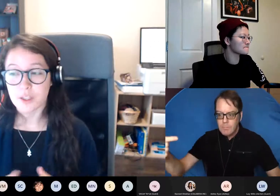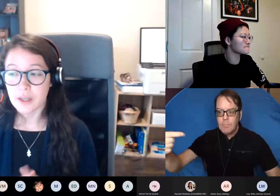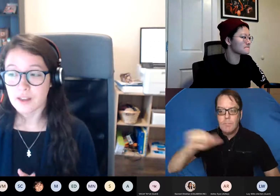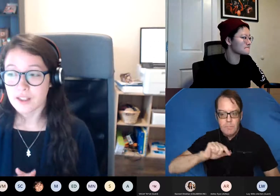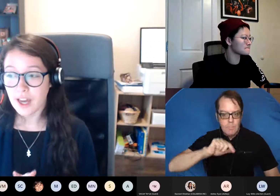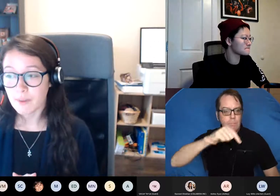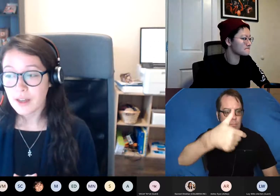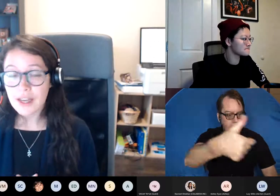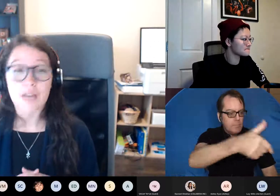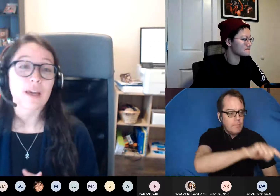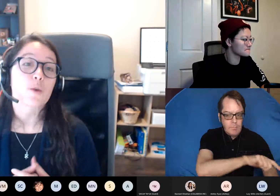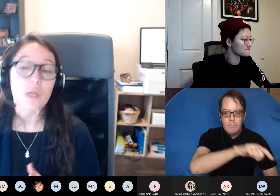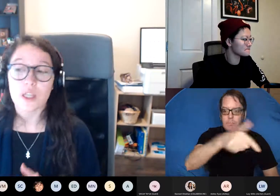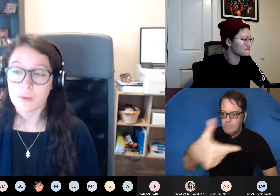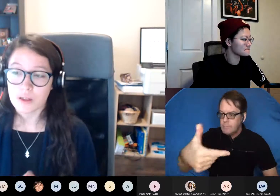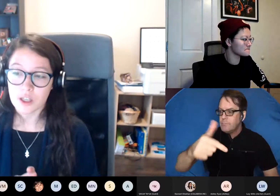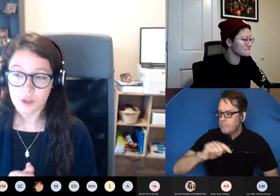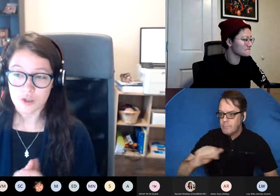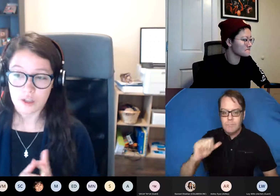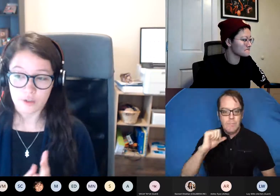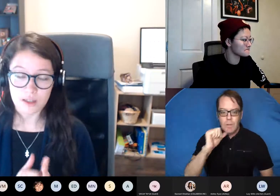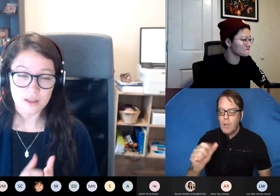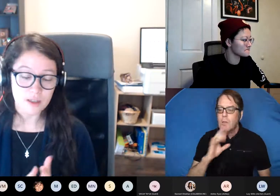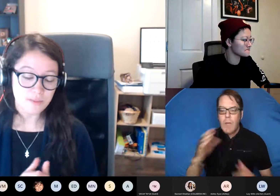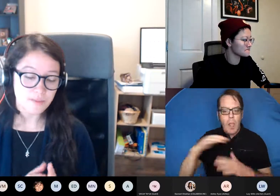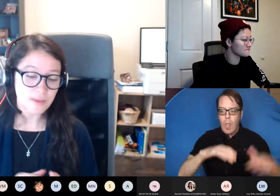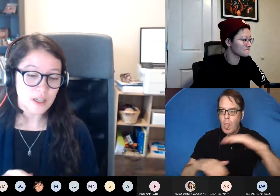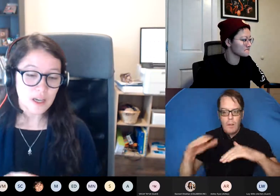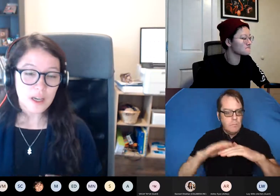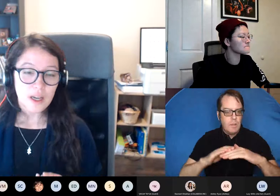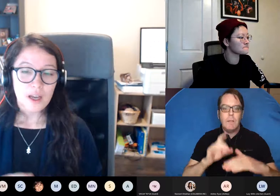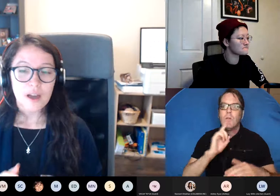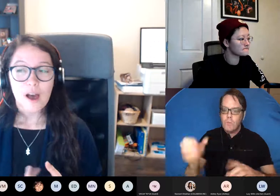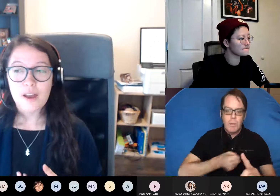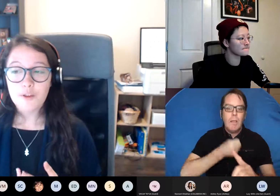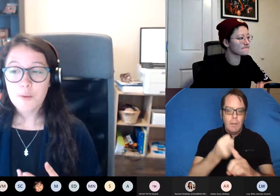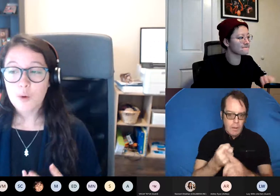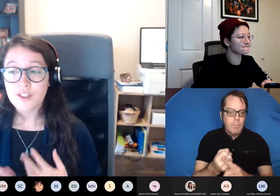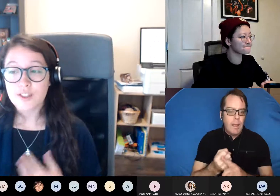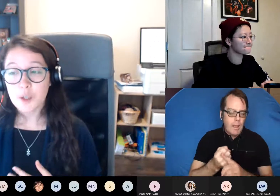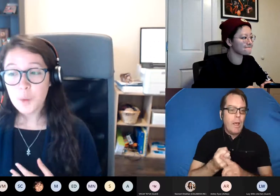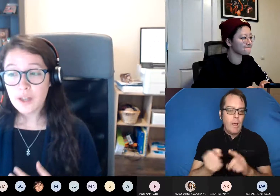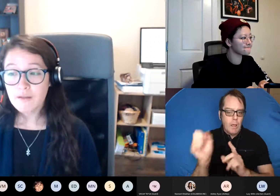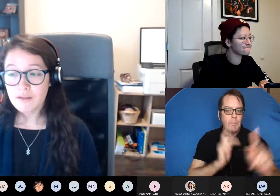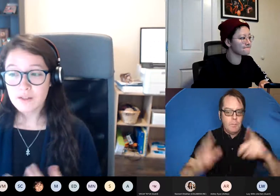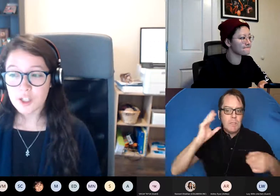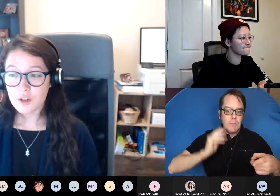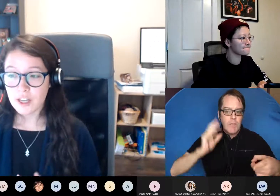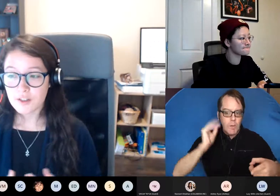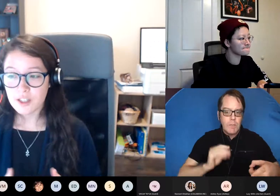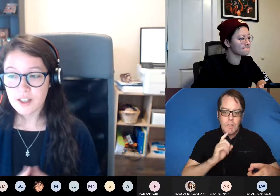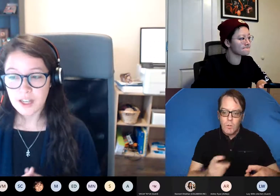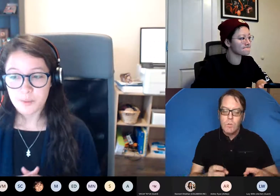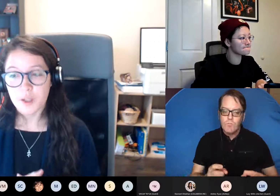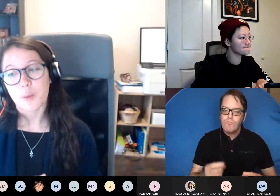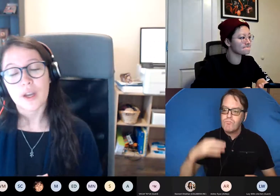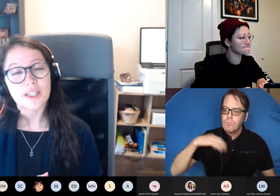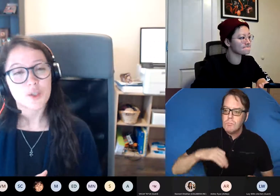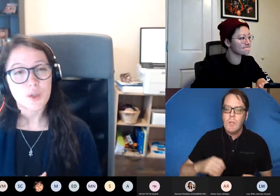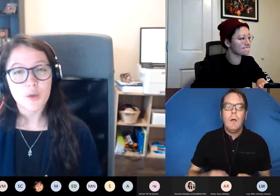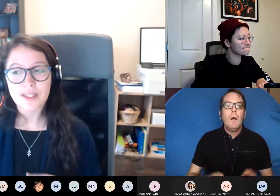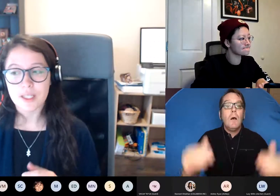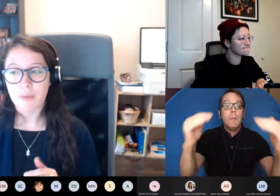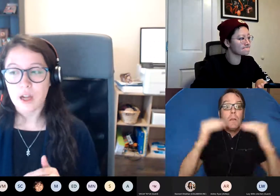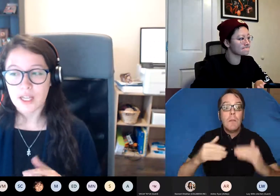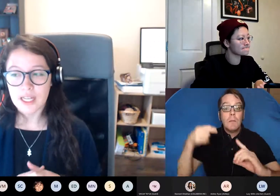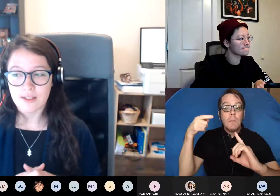one person speak at a time, can make a really, really huge difference. Another more subtle one, to go down to the next bullet point,